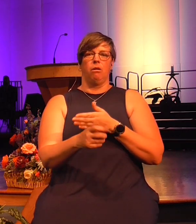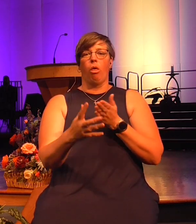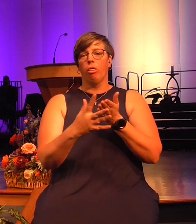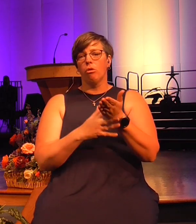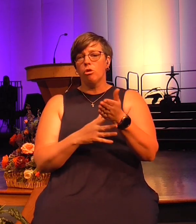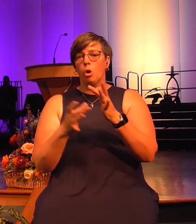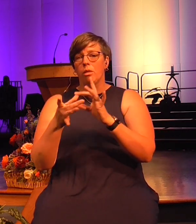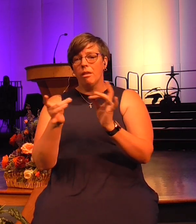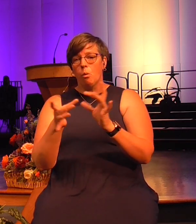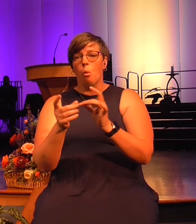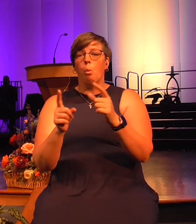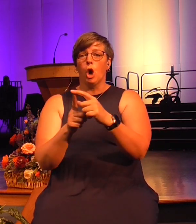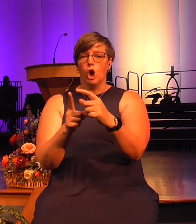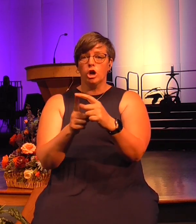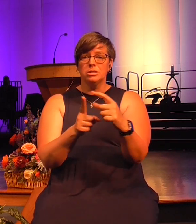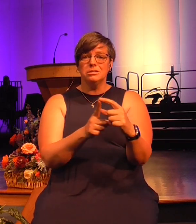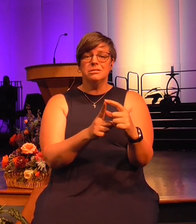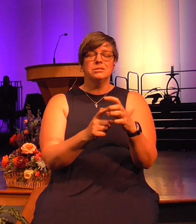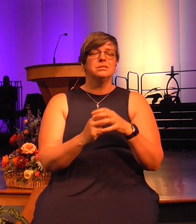through our lyrics,